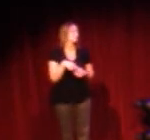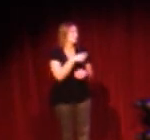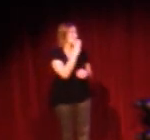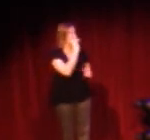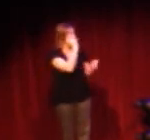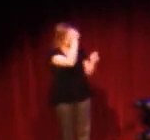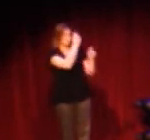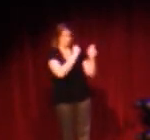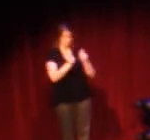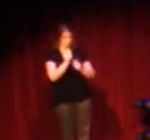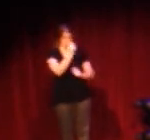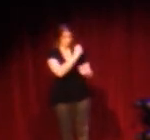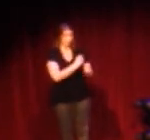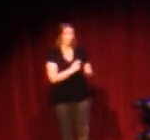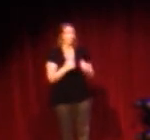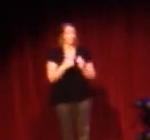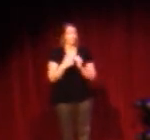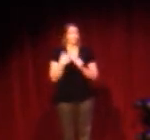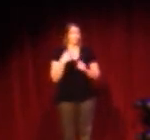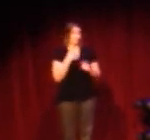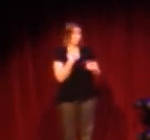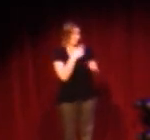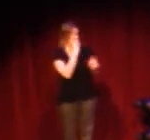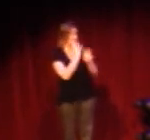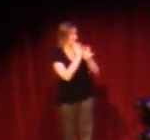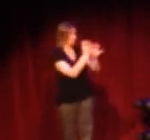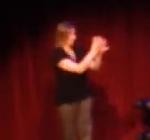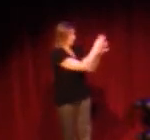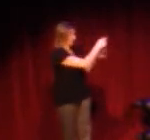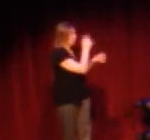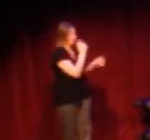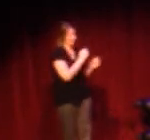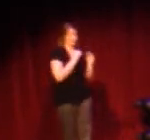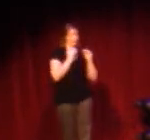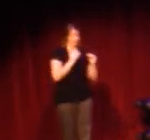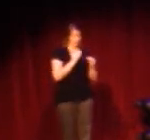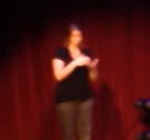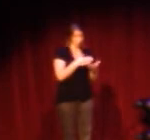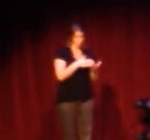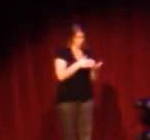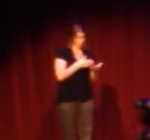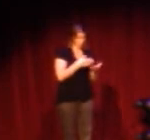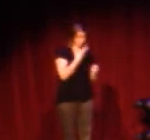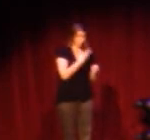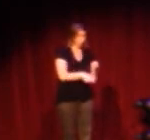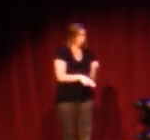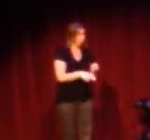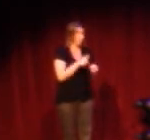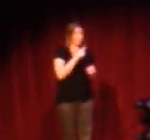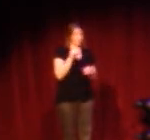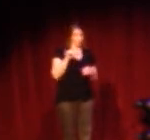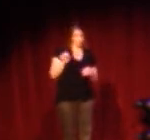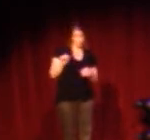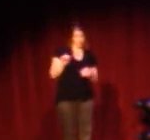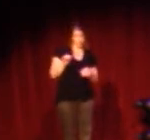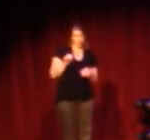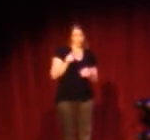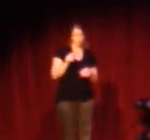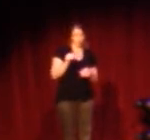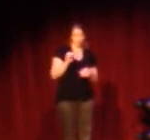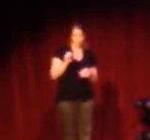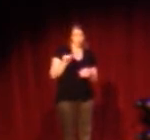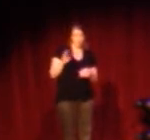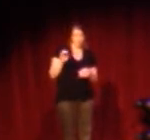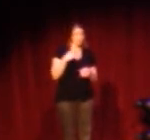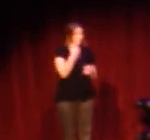all the stuff. You're gonna follow me off stage. We're gonna teach you a song. Real quick, Zoe Bob. So if you guys want to just